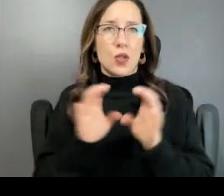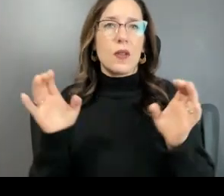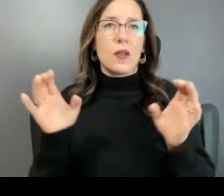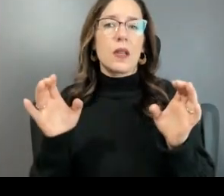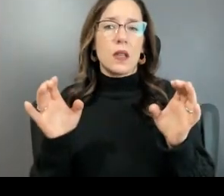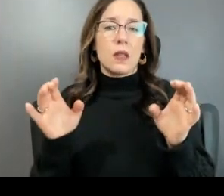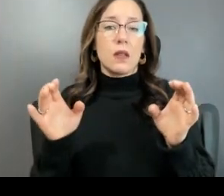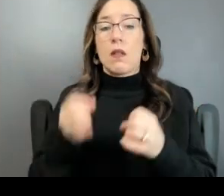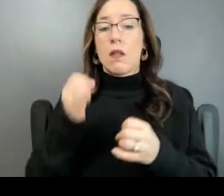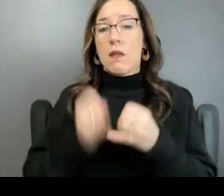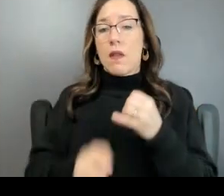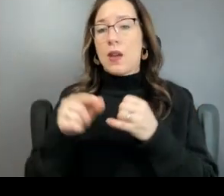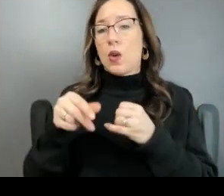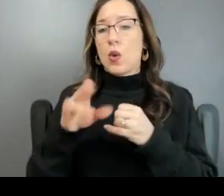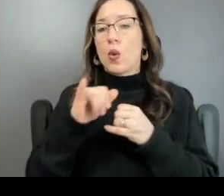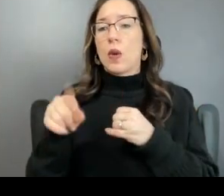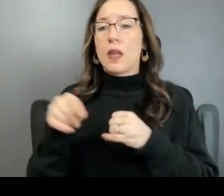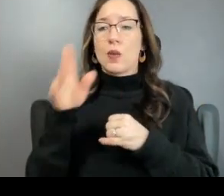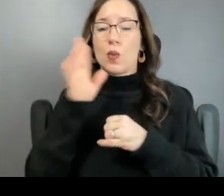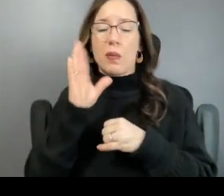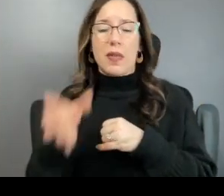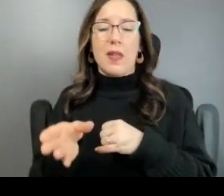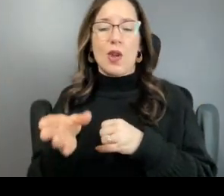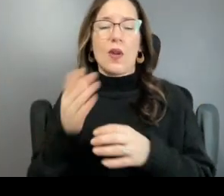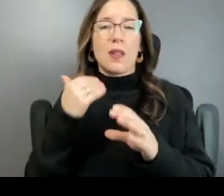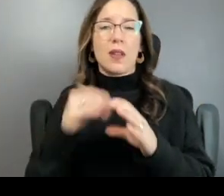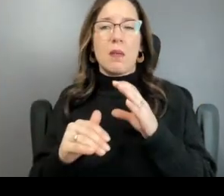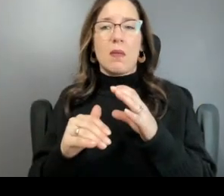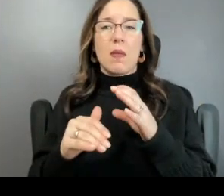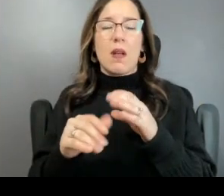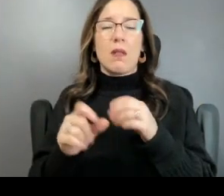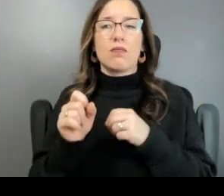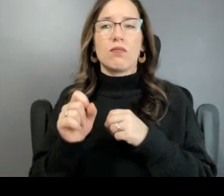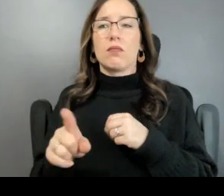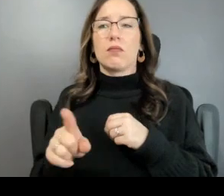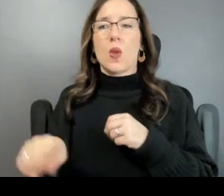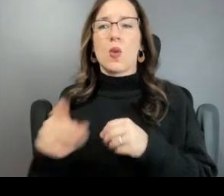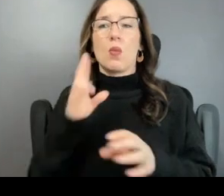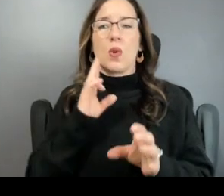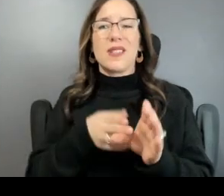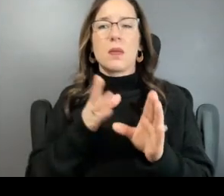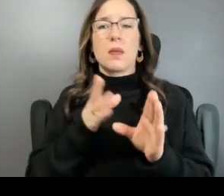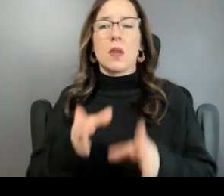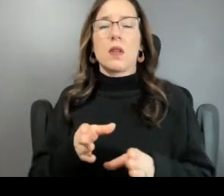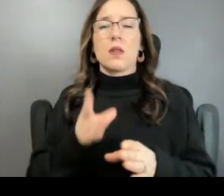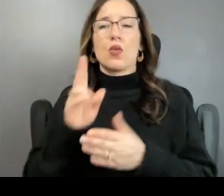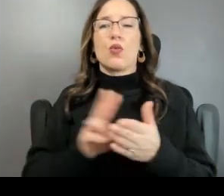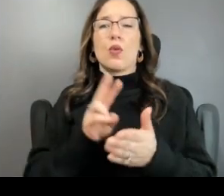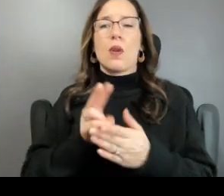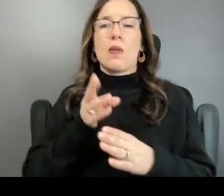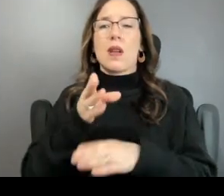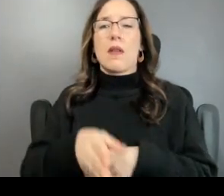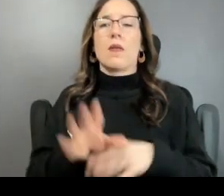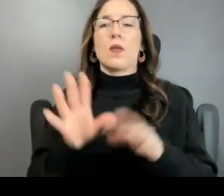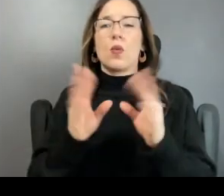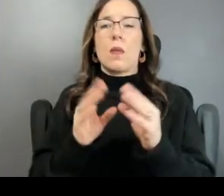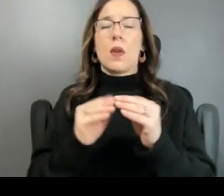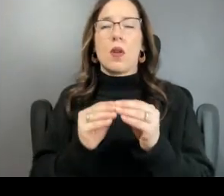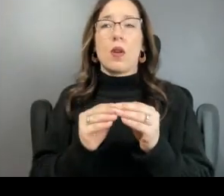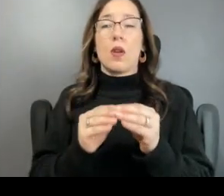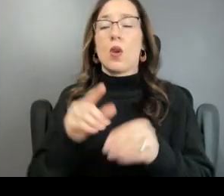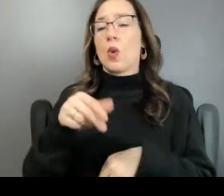The final quiz will be in the email that comes to participants 2 hours after the end of the webinar. Quizzes